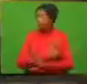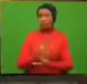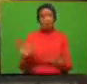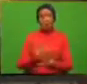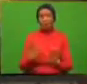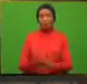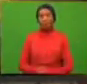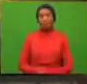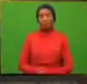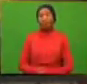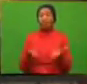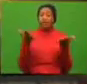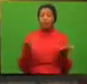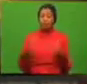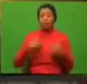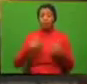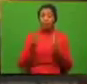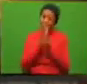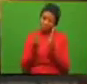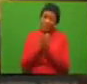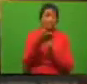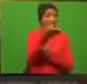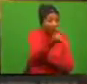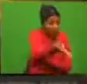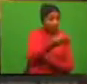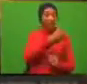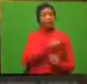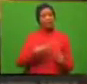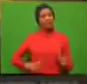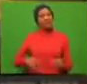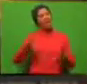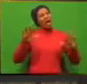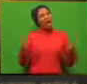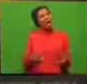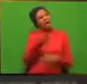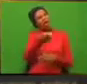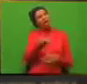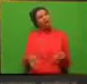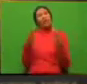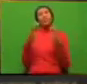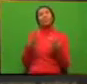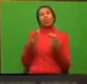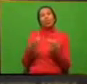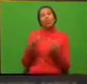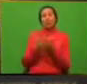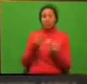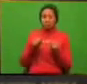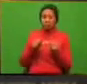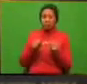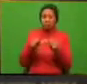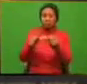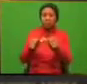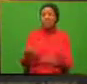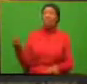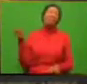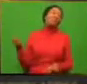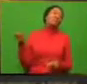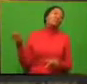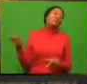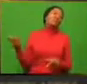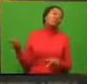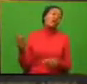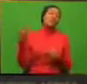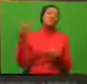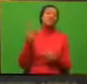And against that, I'm asking you, President, how are you hoping to sustain the so-called government